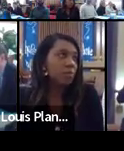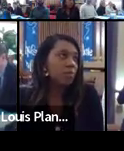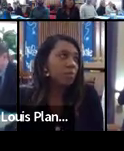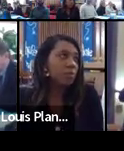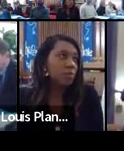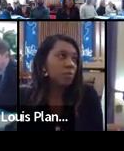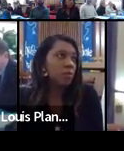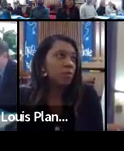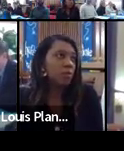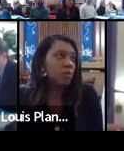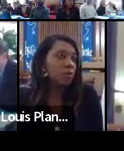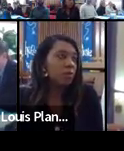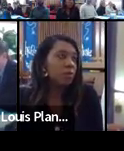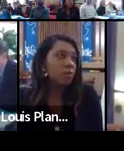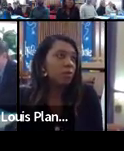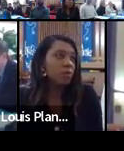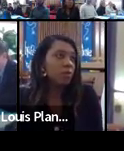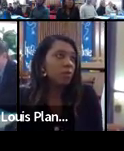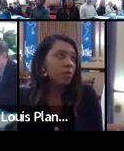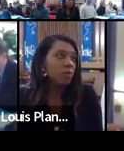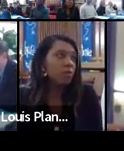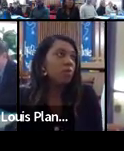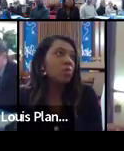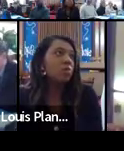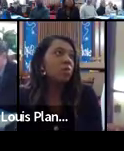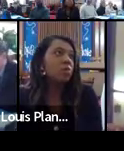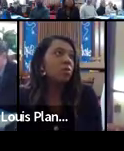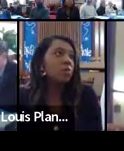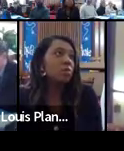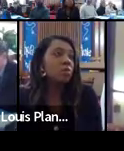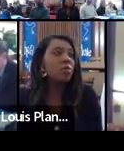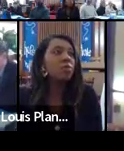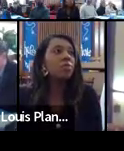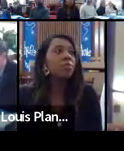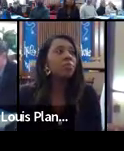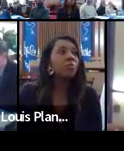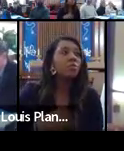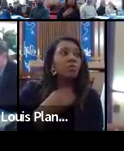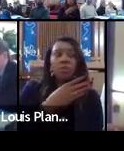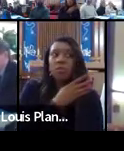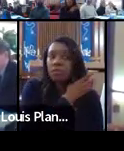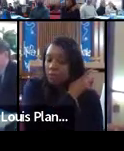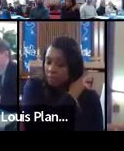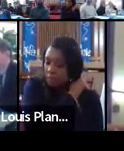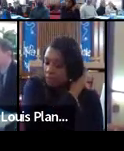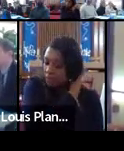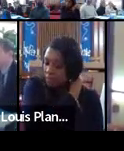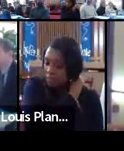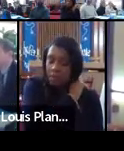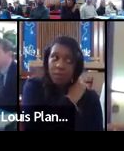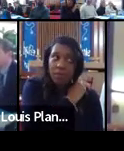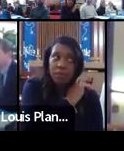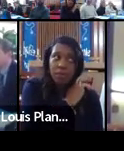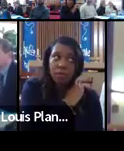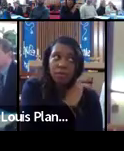something that Homer Village was not closed. Broken promise. I don't want this plan to end